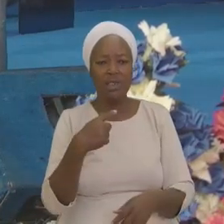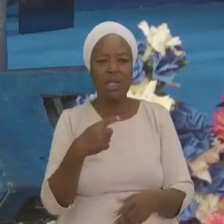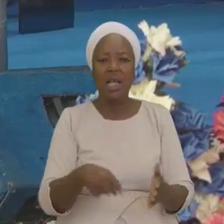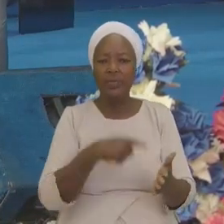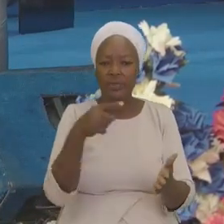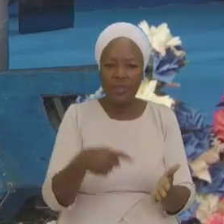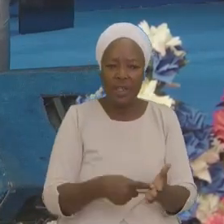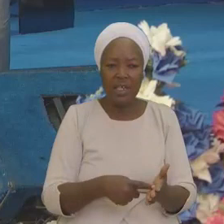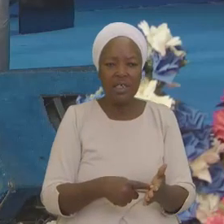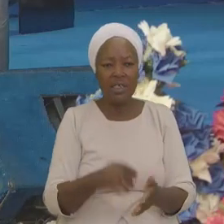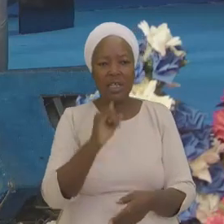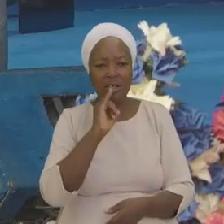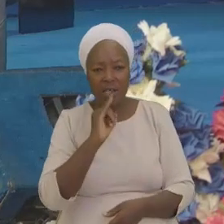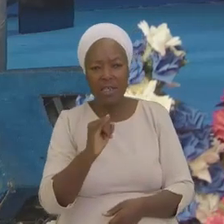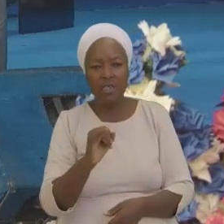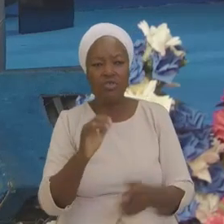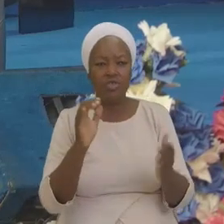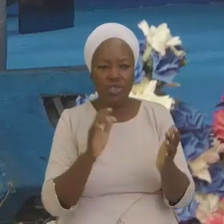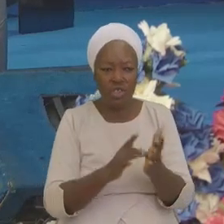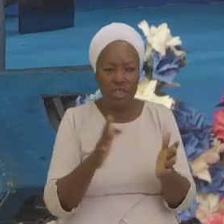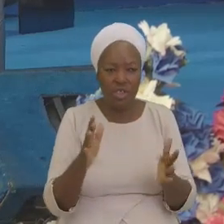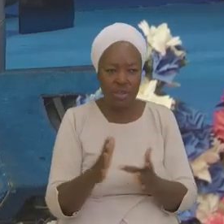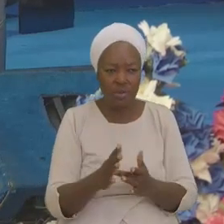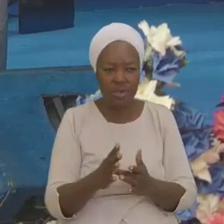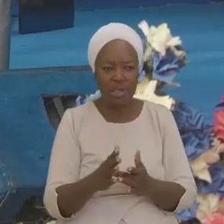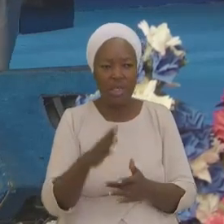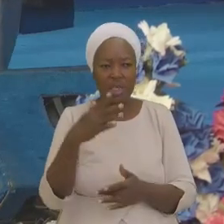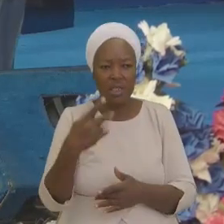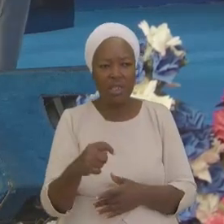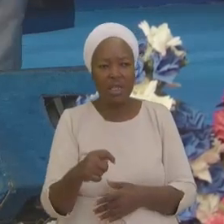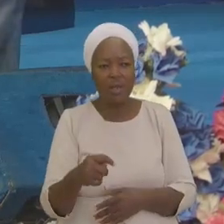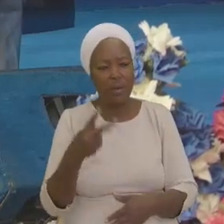this is Jesus the prophet.